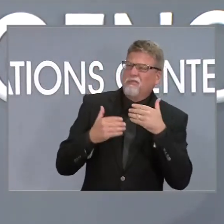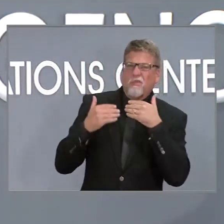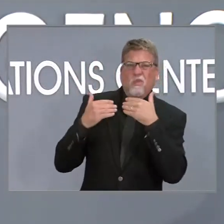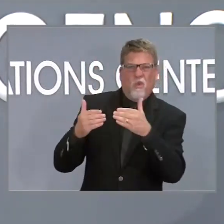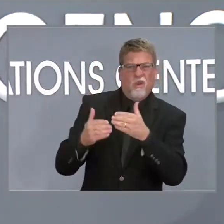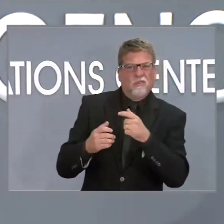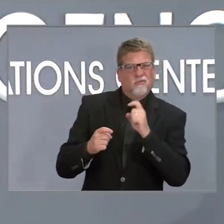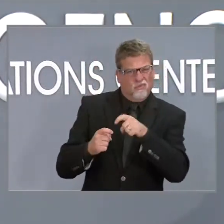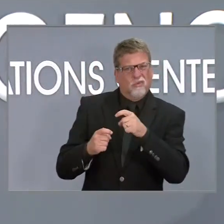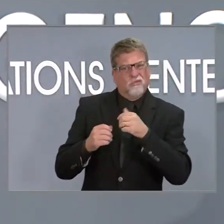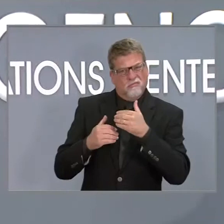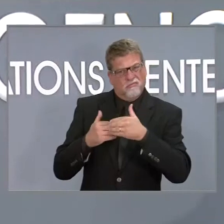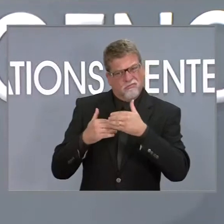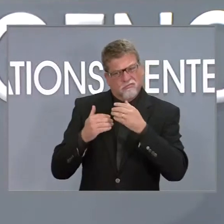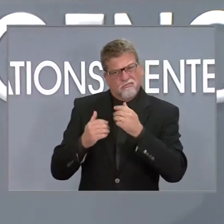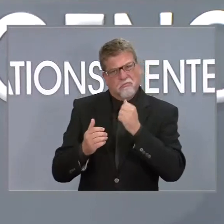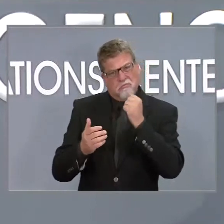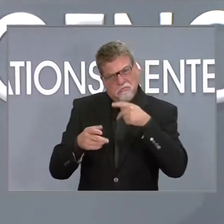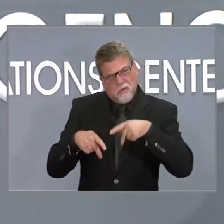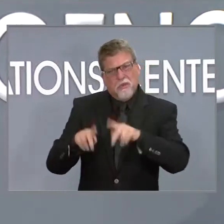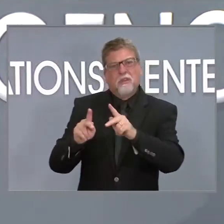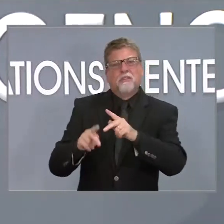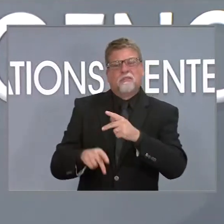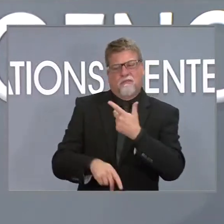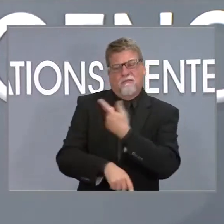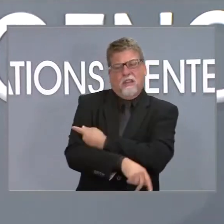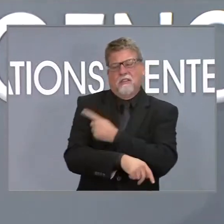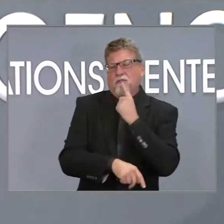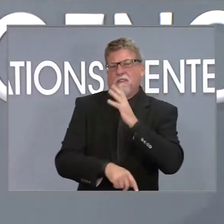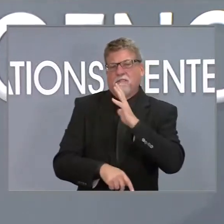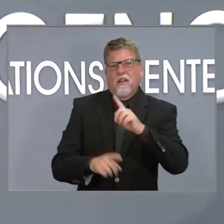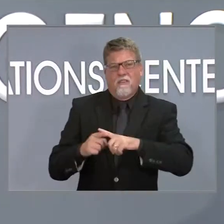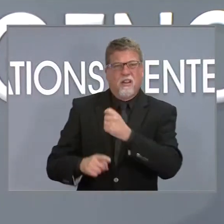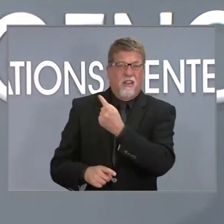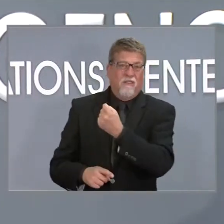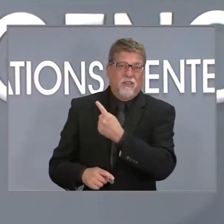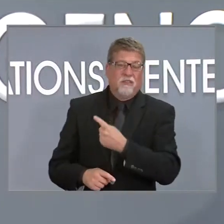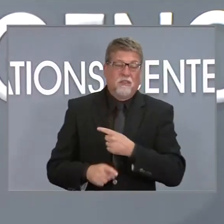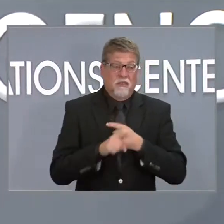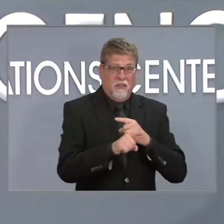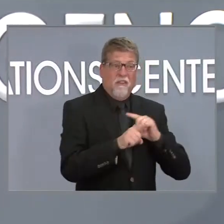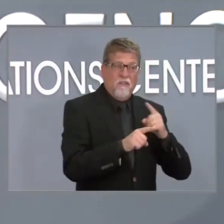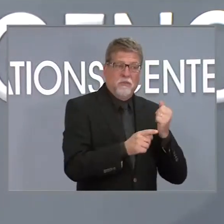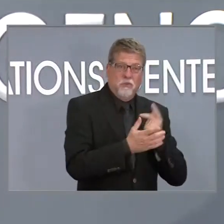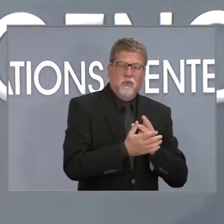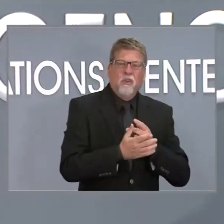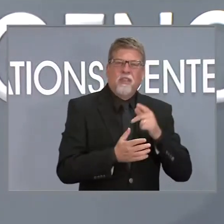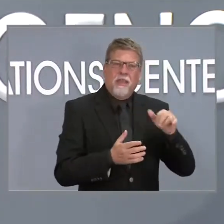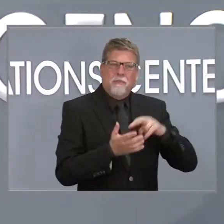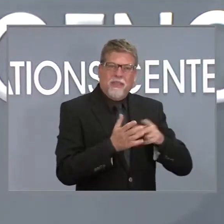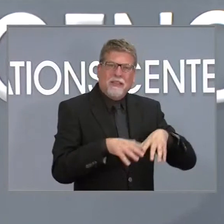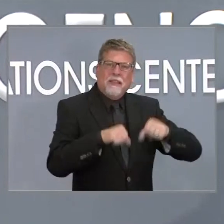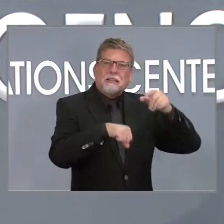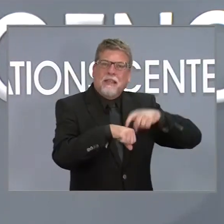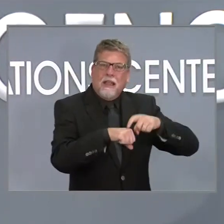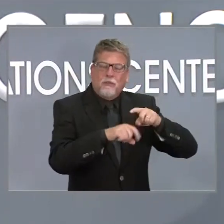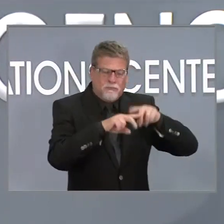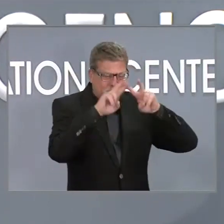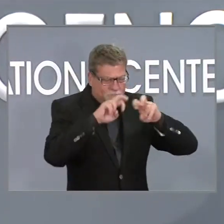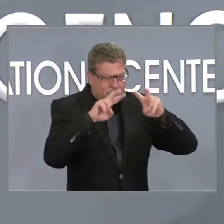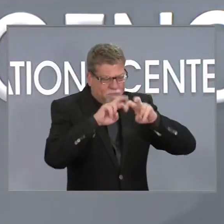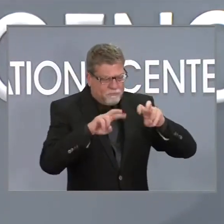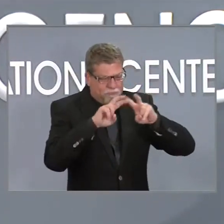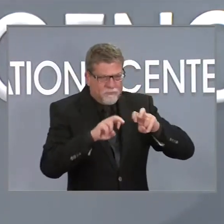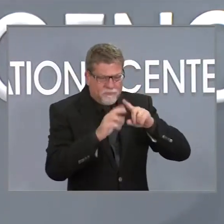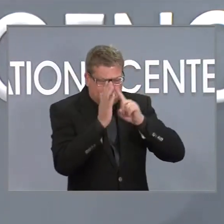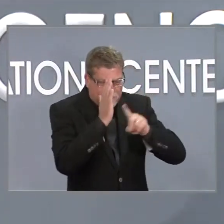FDA that they should authorize these vaccines. So I think it starts with making making sure we are all looking at that evidence and